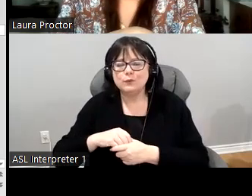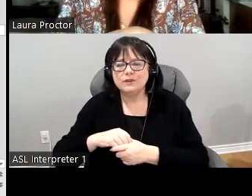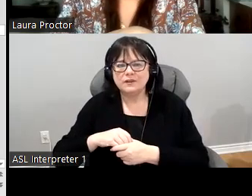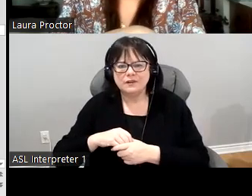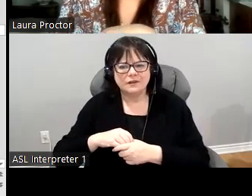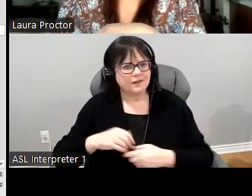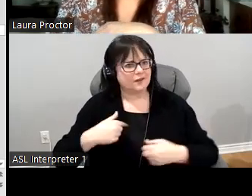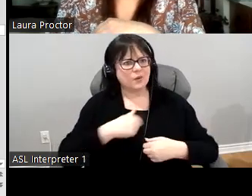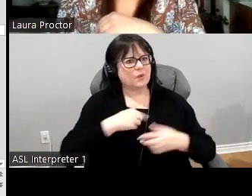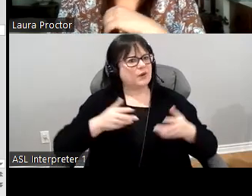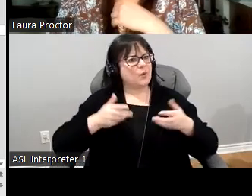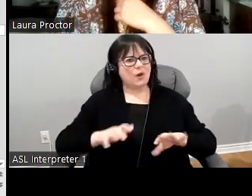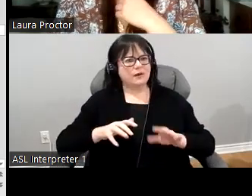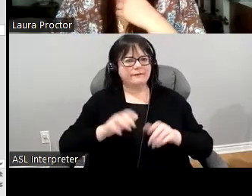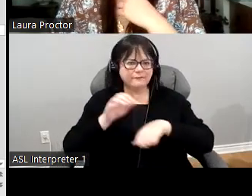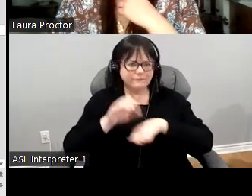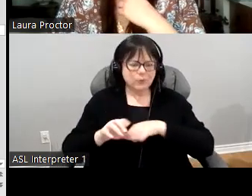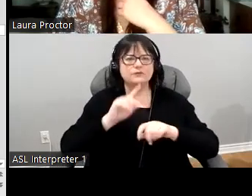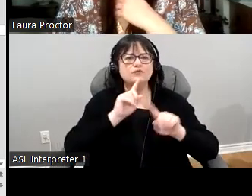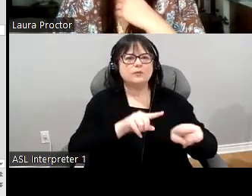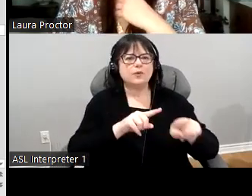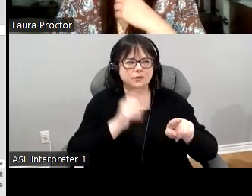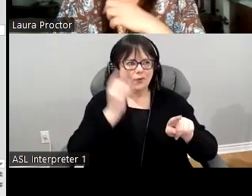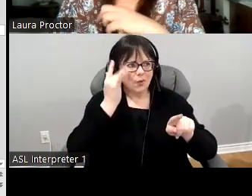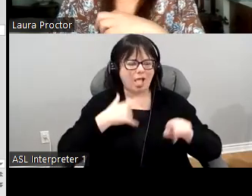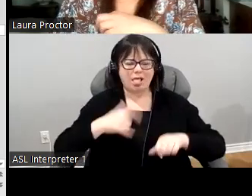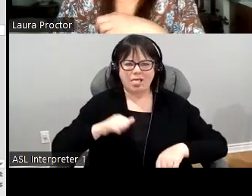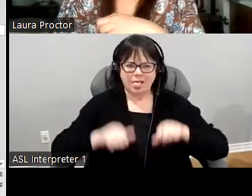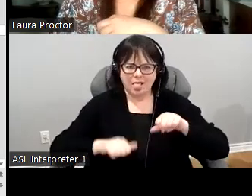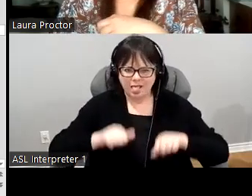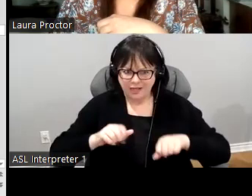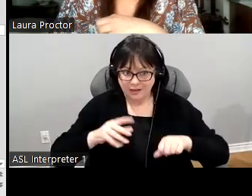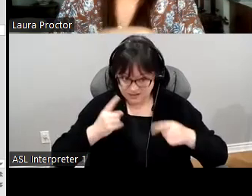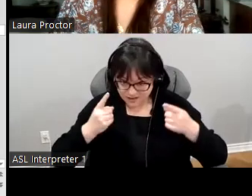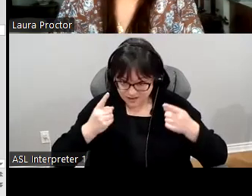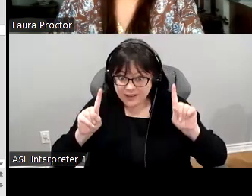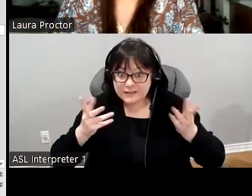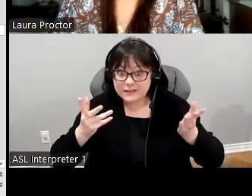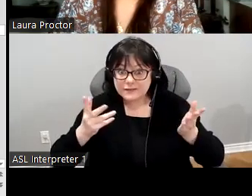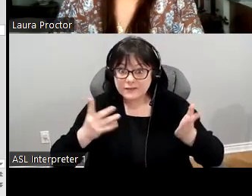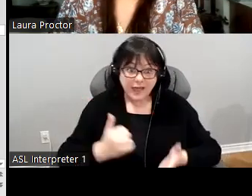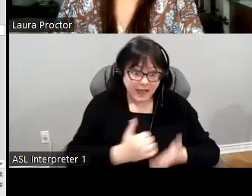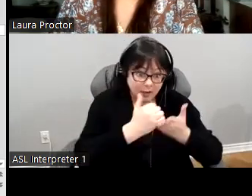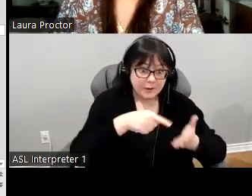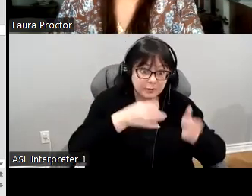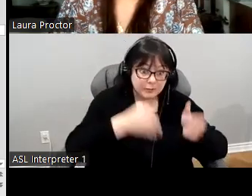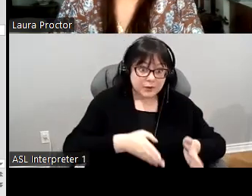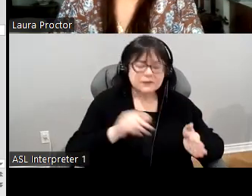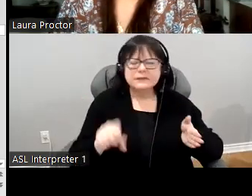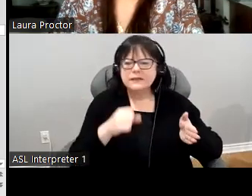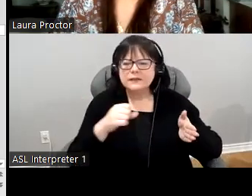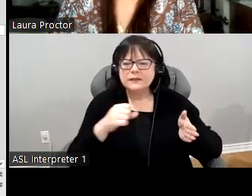we're not sure it works. And we're also not sure about folks that